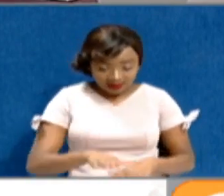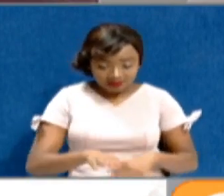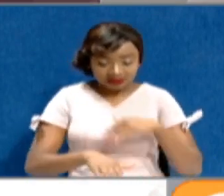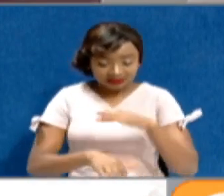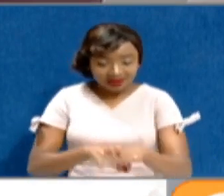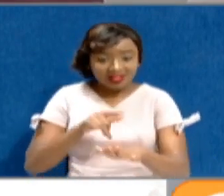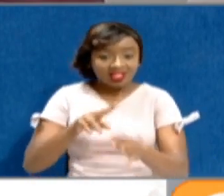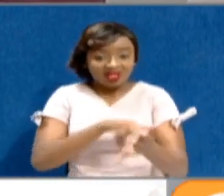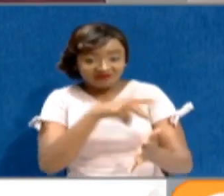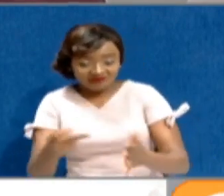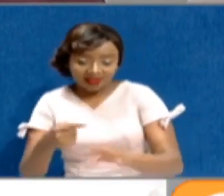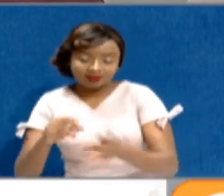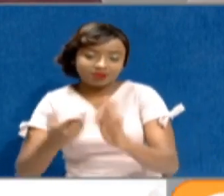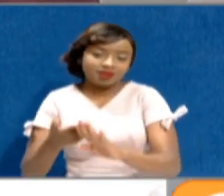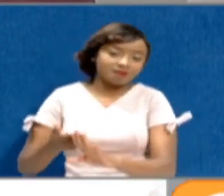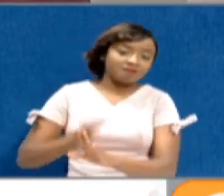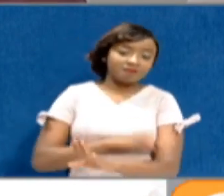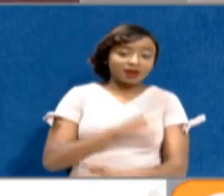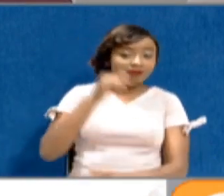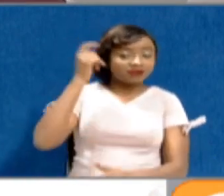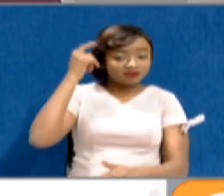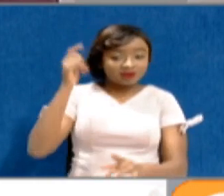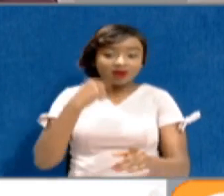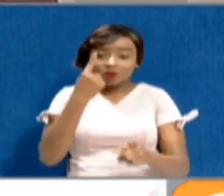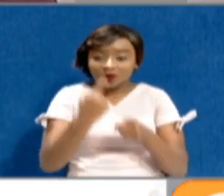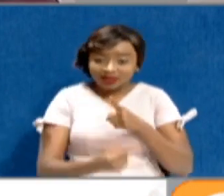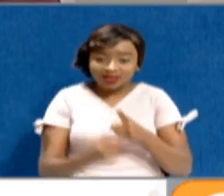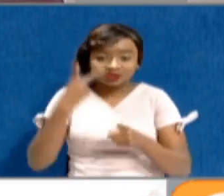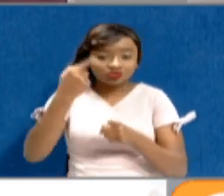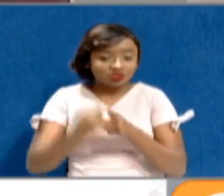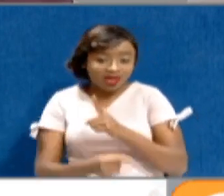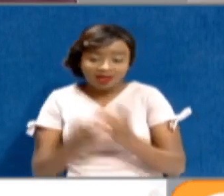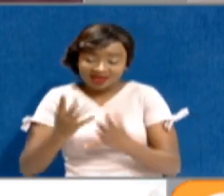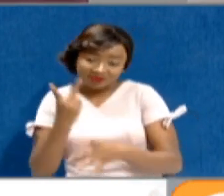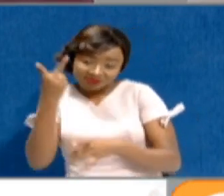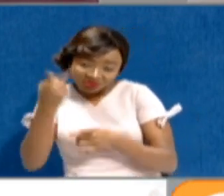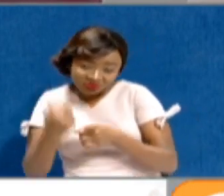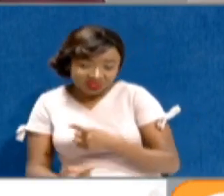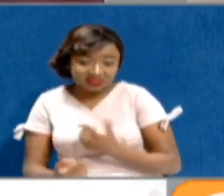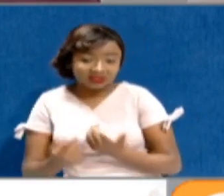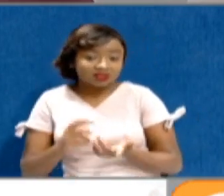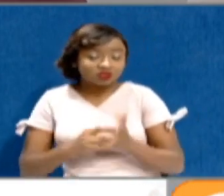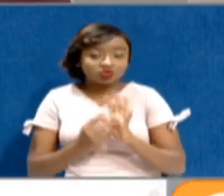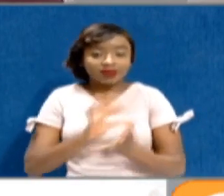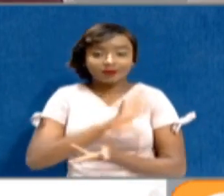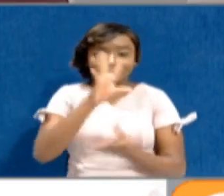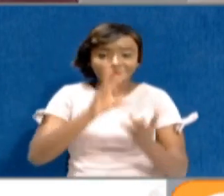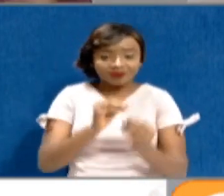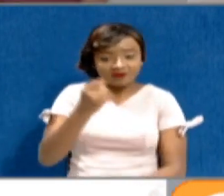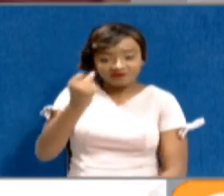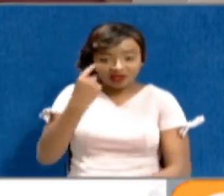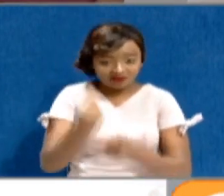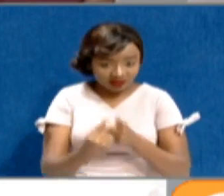go back to the start. And remember, we've already done 1 year, 2 years, maybe another possible 2. So that's about 5 years,